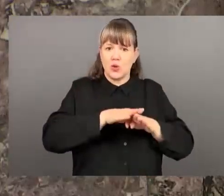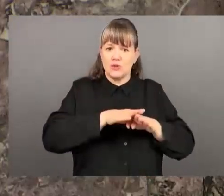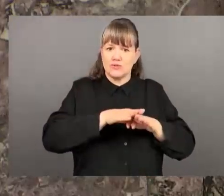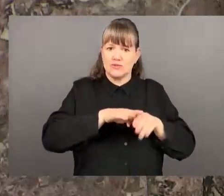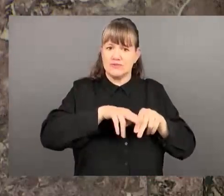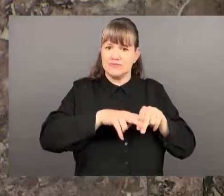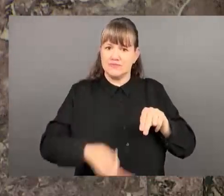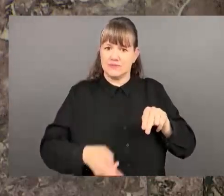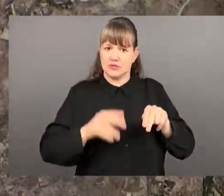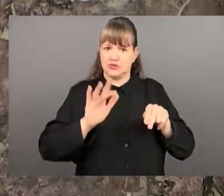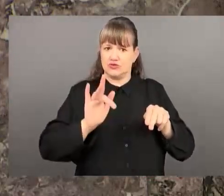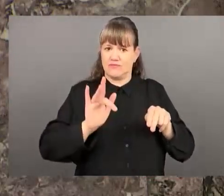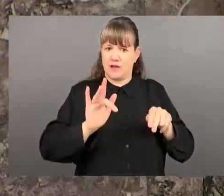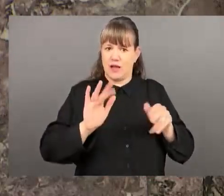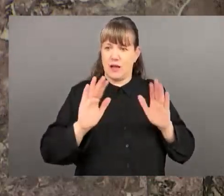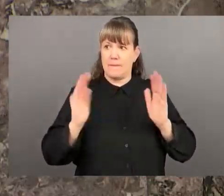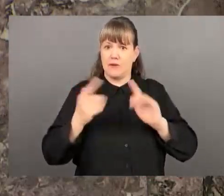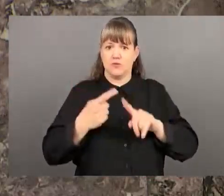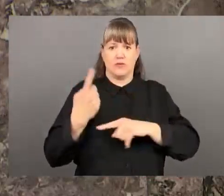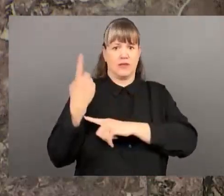Mr. Speaker.